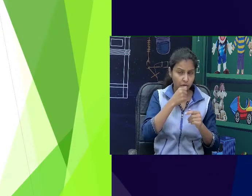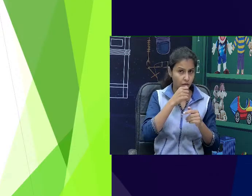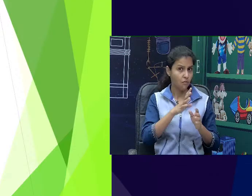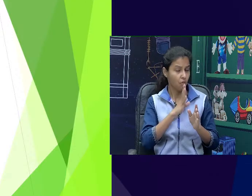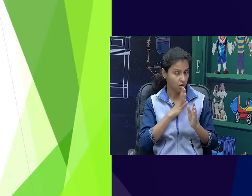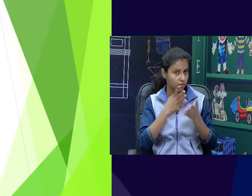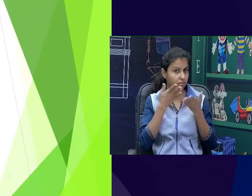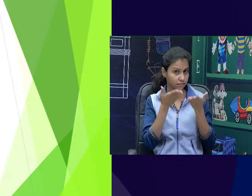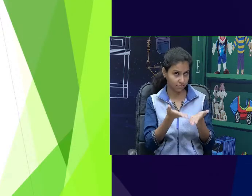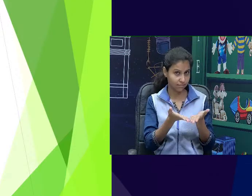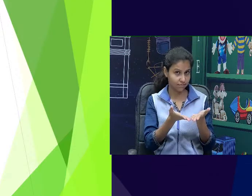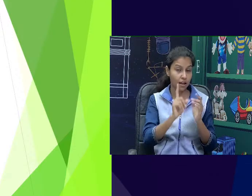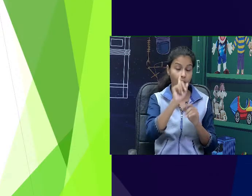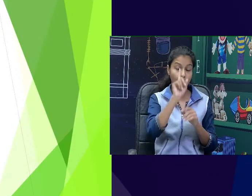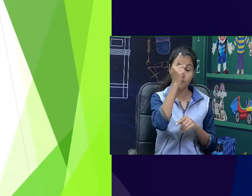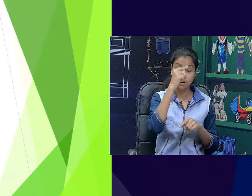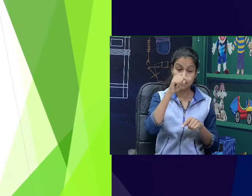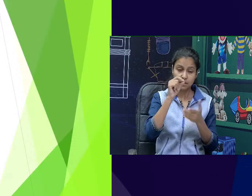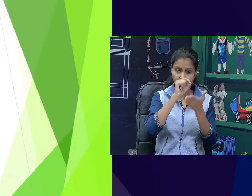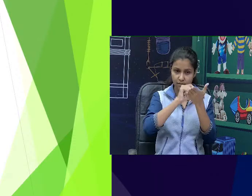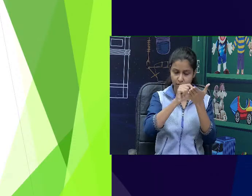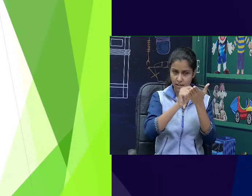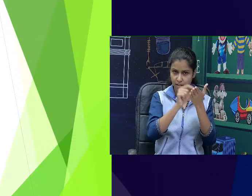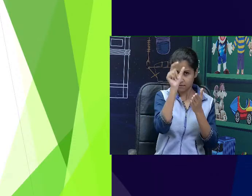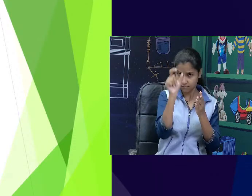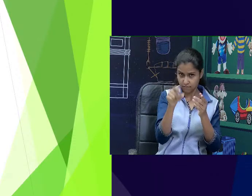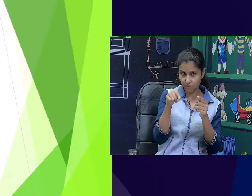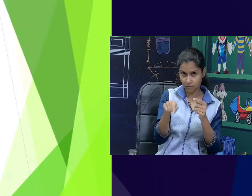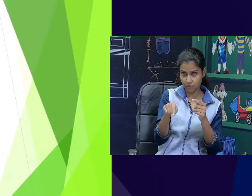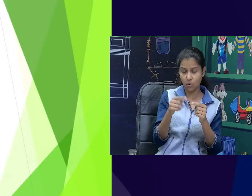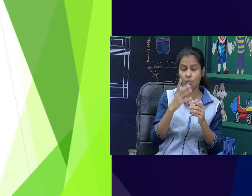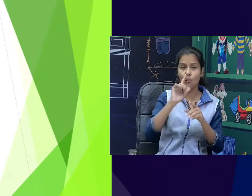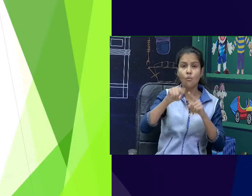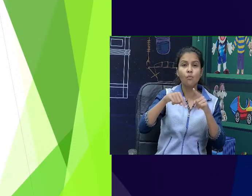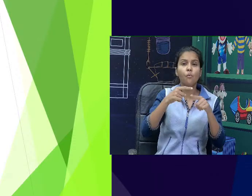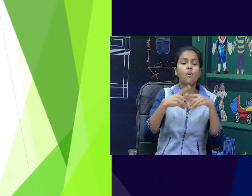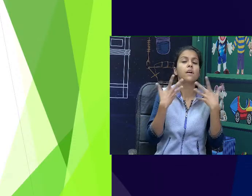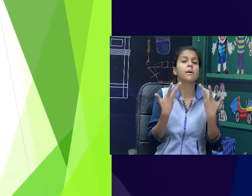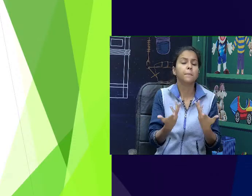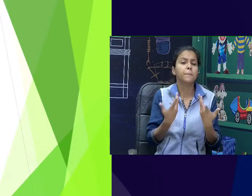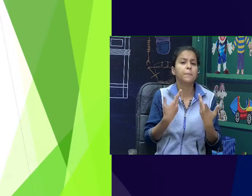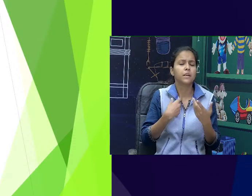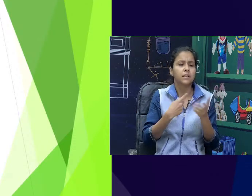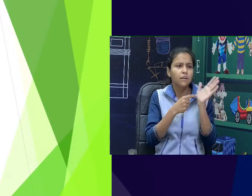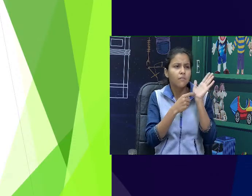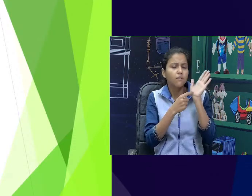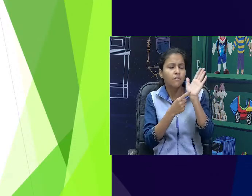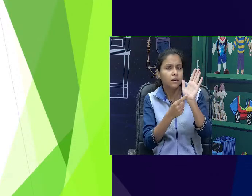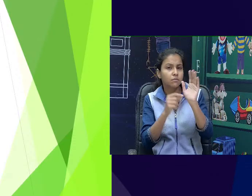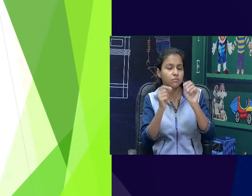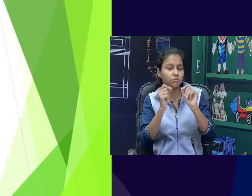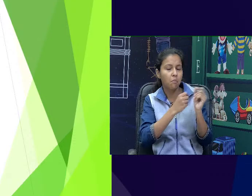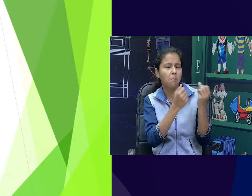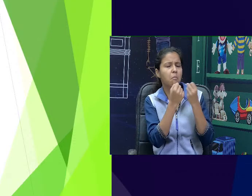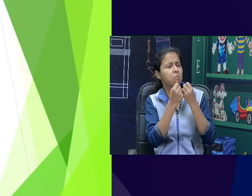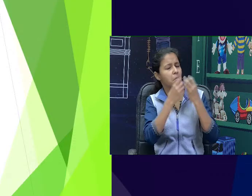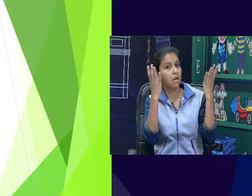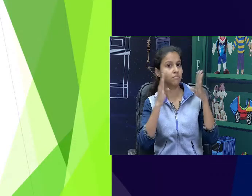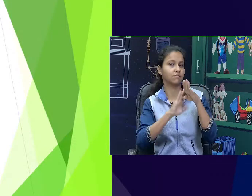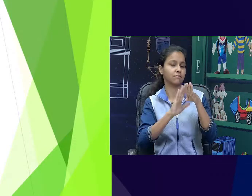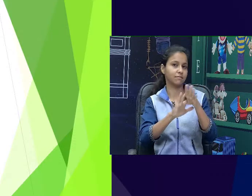water. And once the writer was into the water, what happened was that he faced a lot of scary